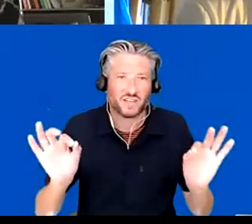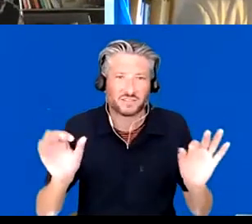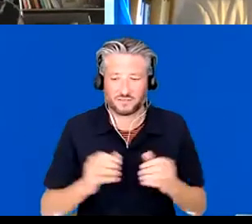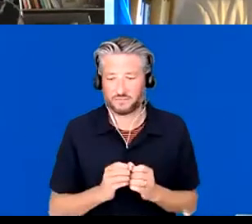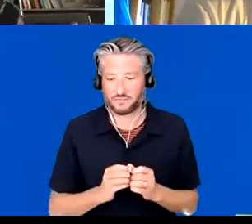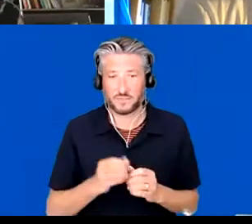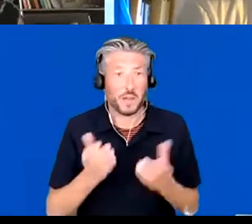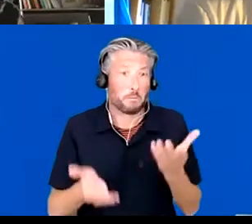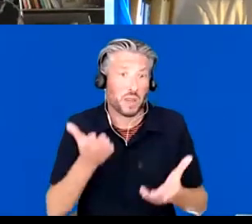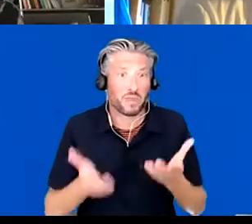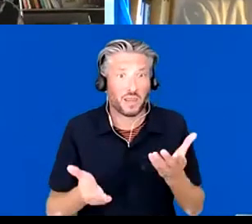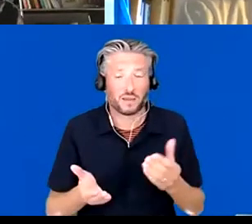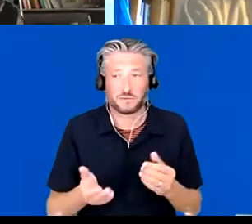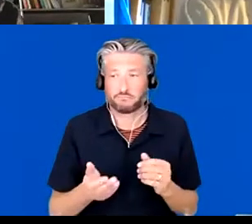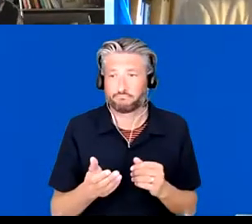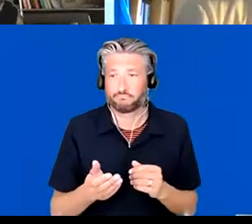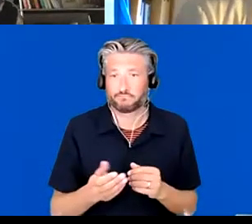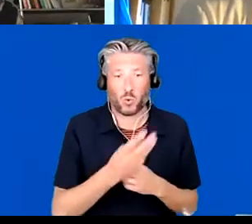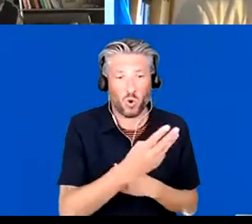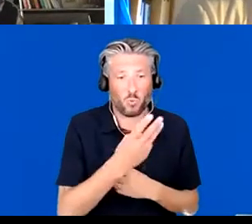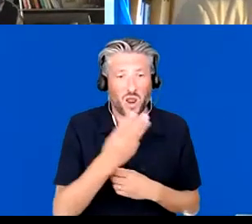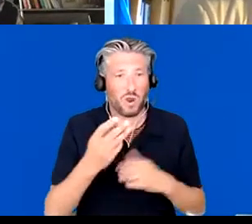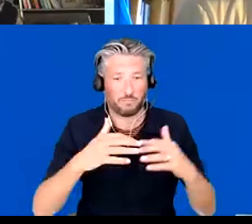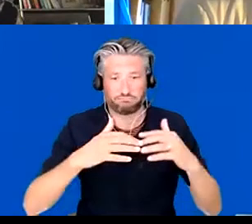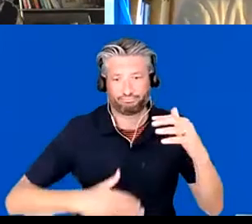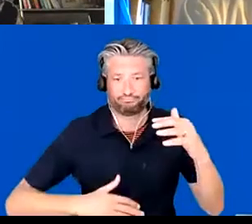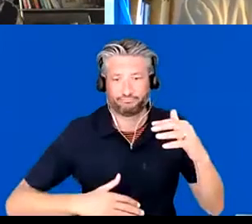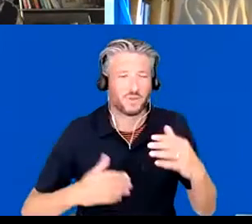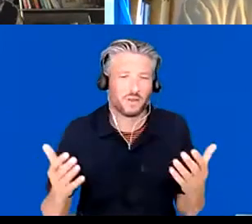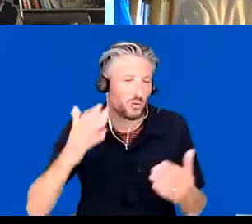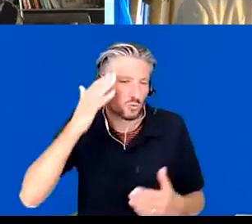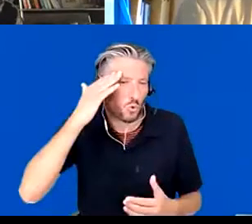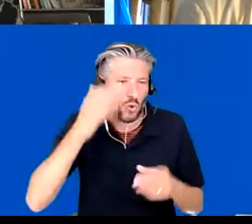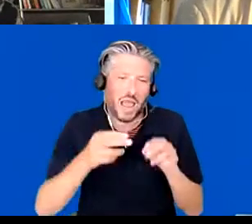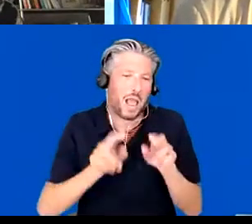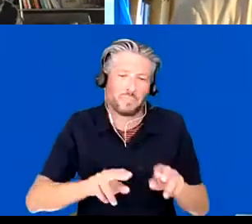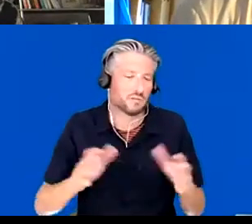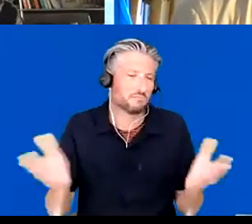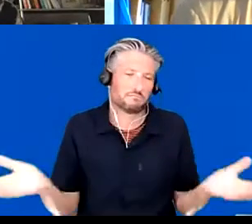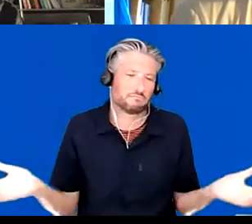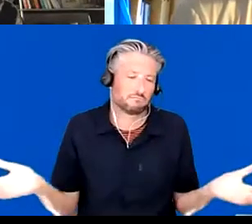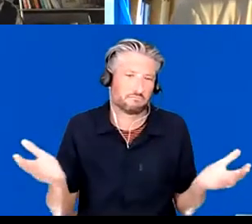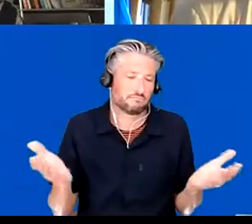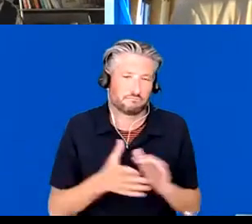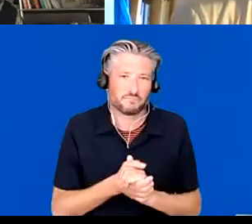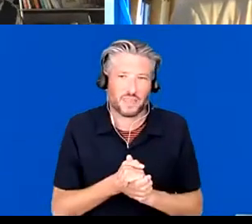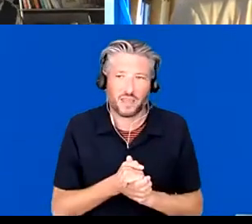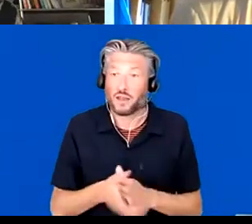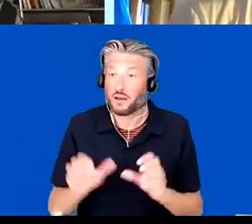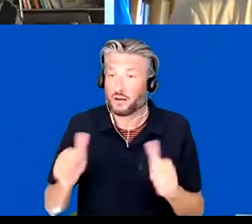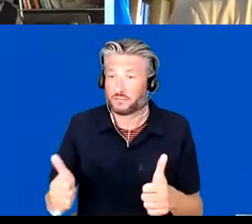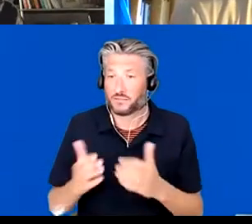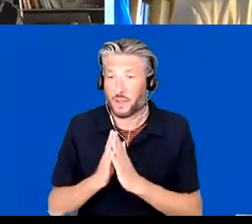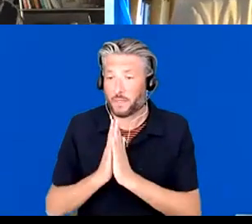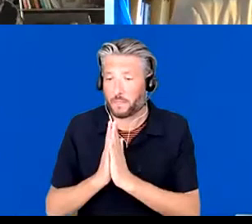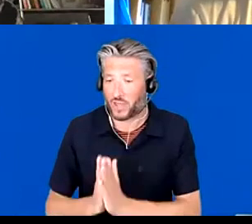So that's one of the specific elements I think to think about. And thank you, Charlotte. That was a perfect cue to the last main